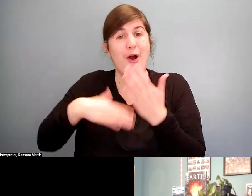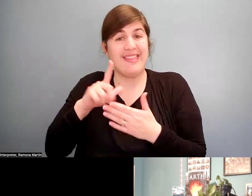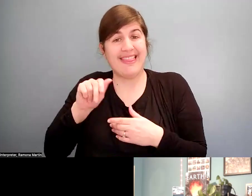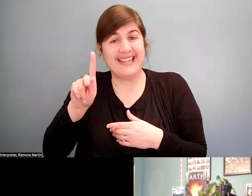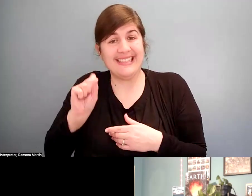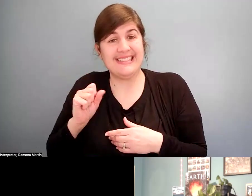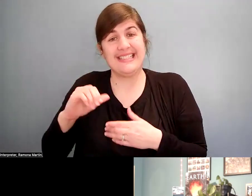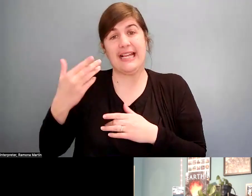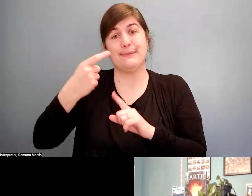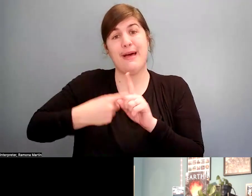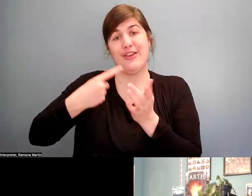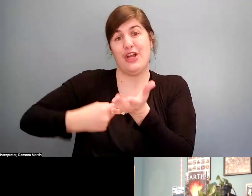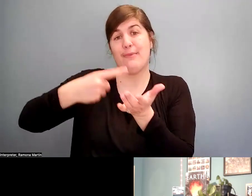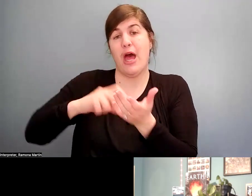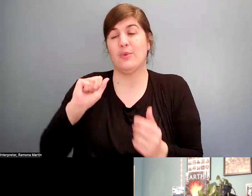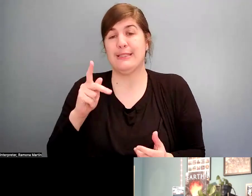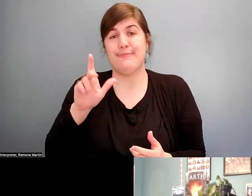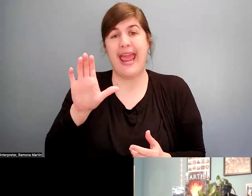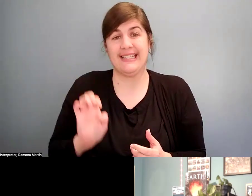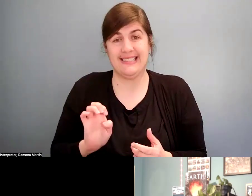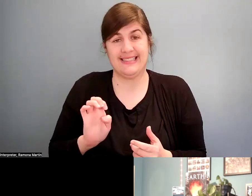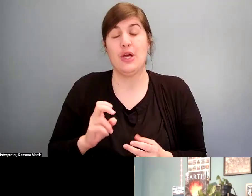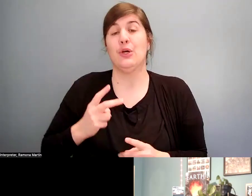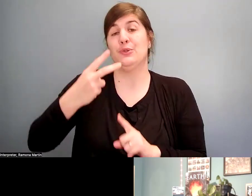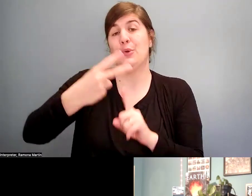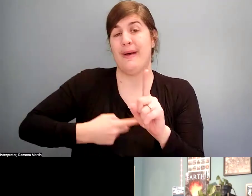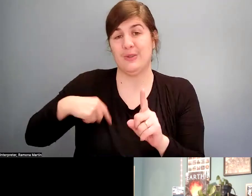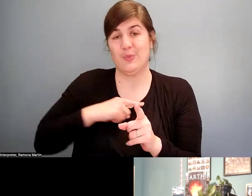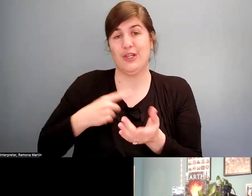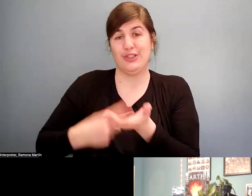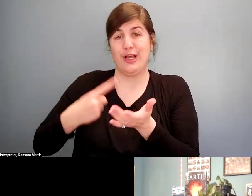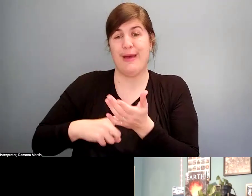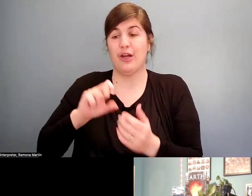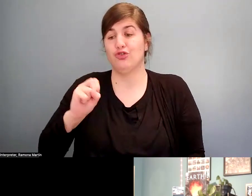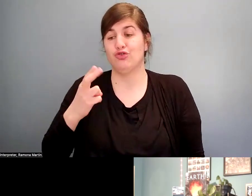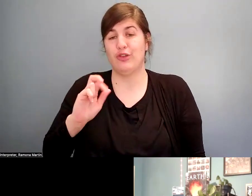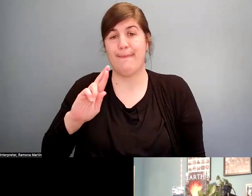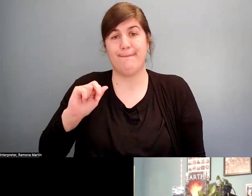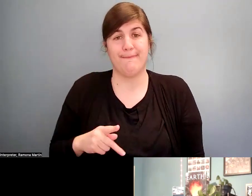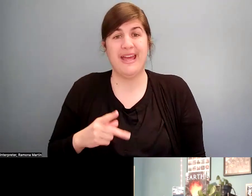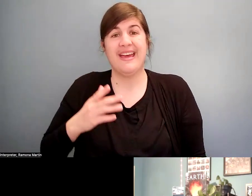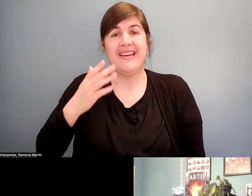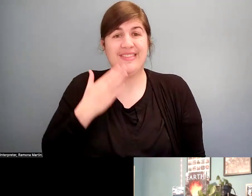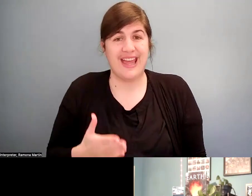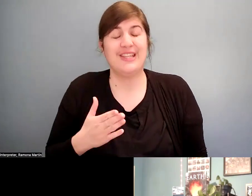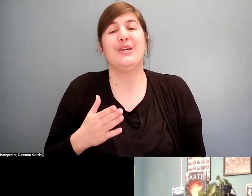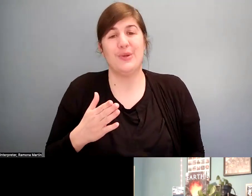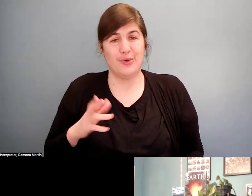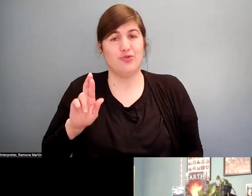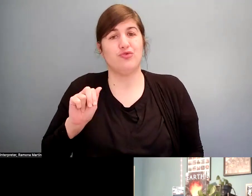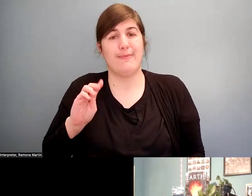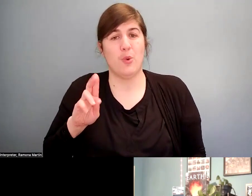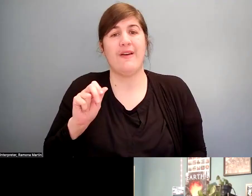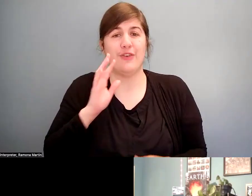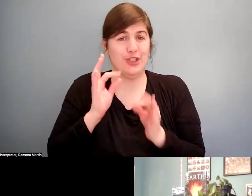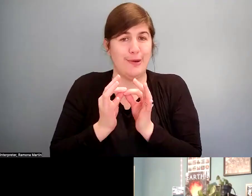talking about space. The month after, we're talking about shrimp. So hope to see you there. Thank you, Ramona, for interpreting for us.